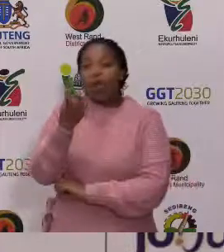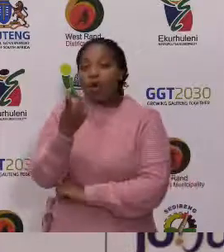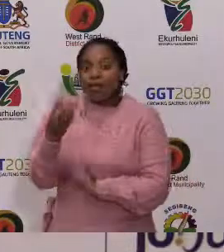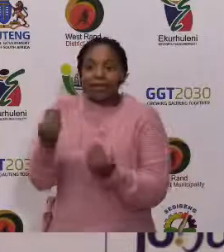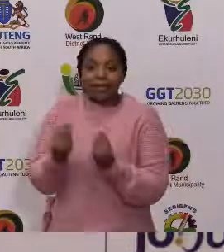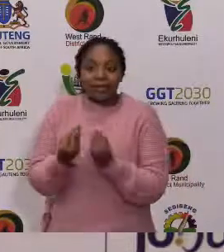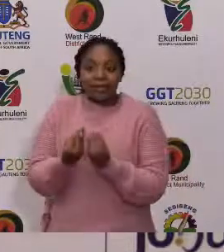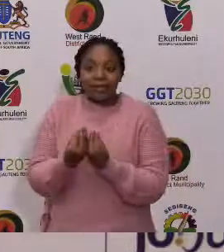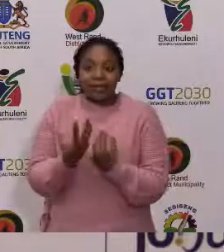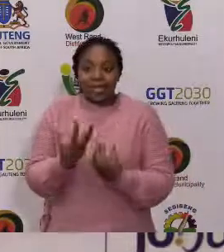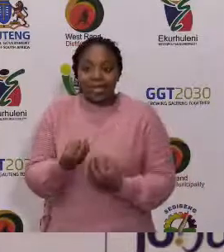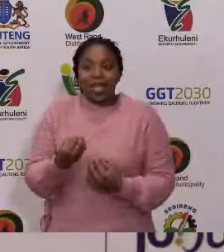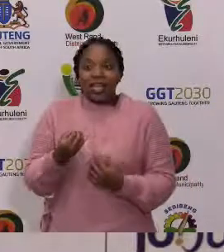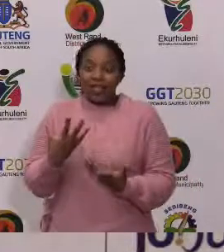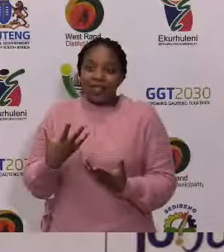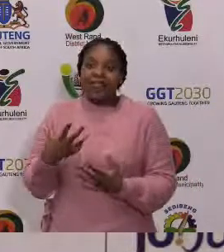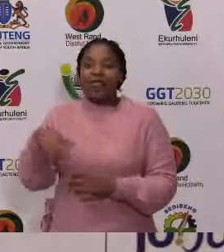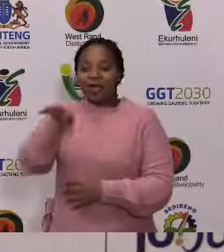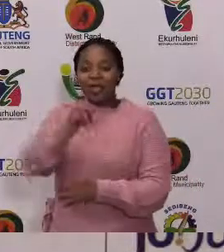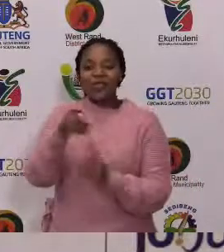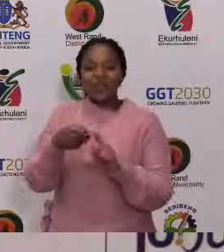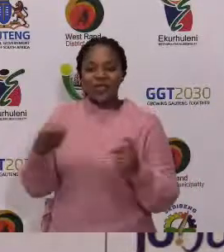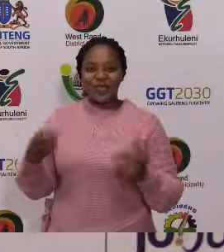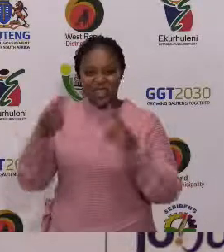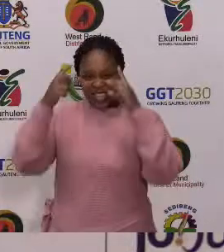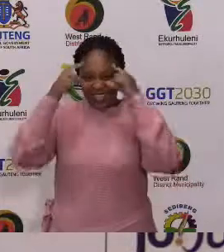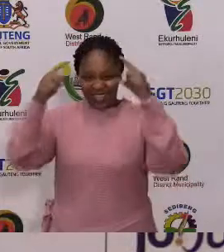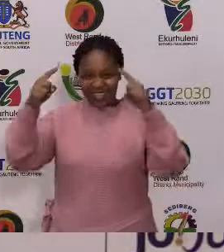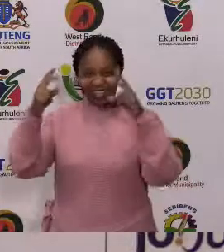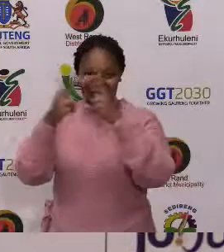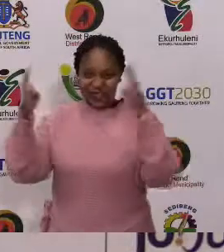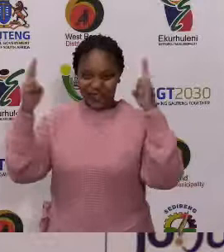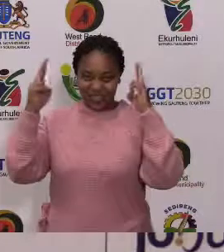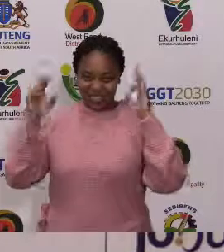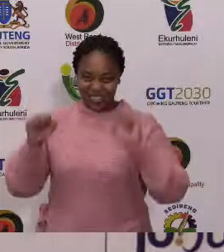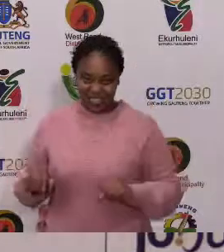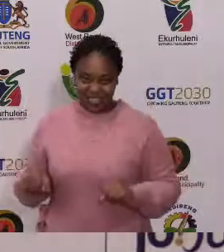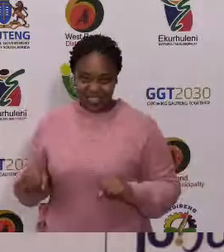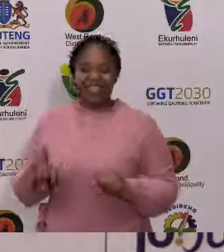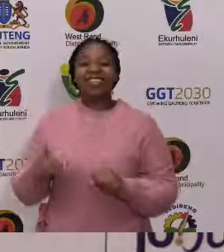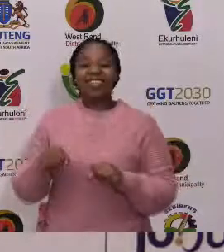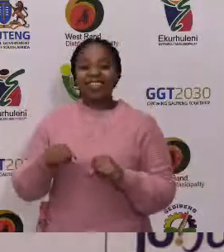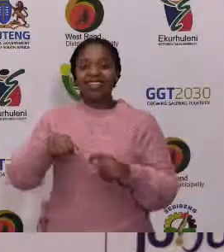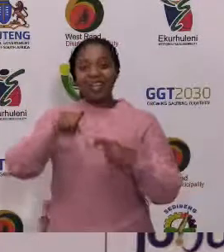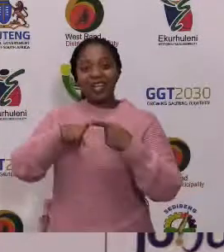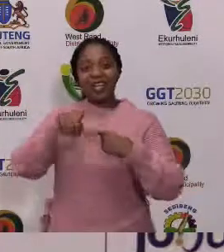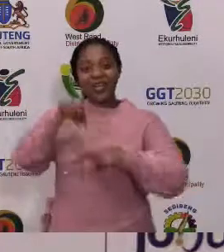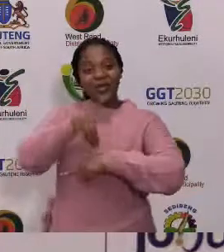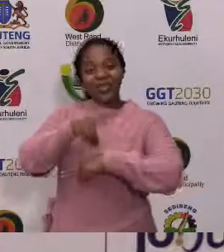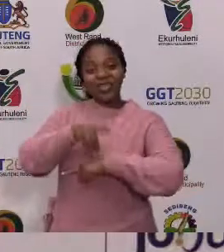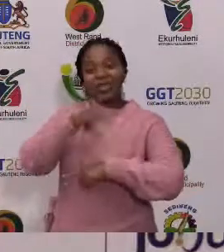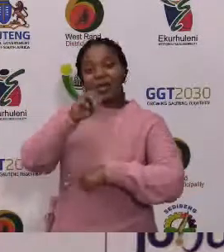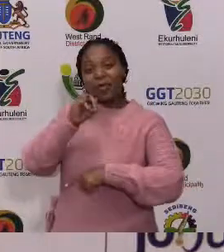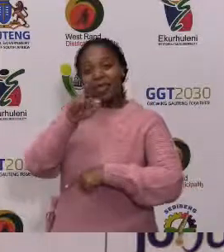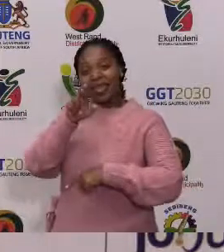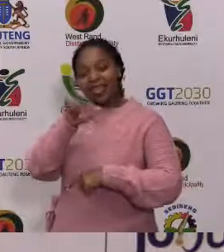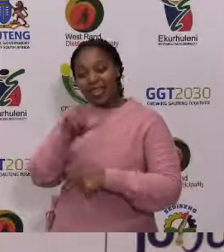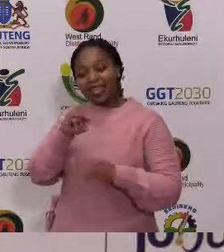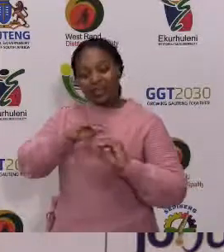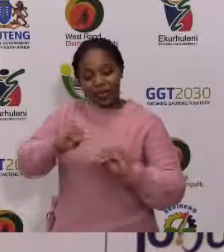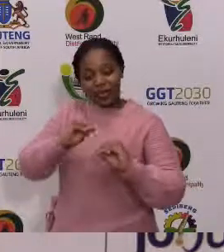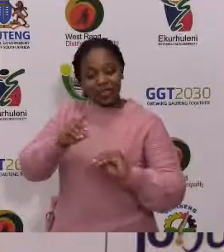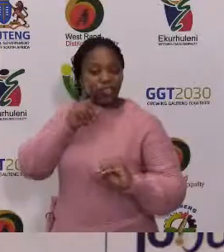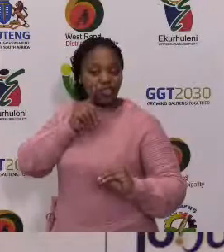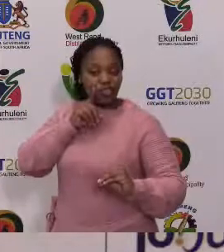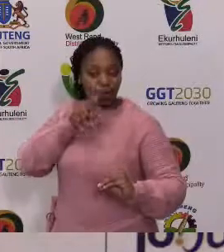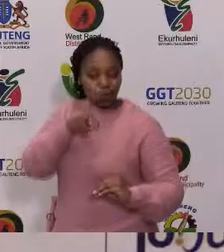all of them are from Wits University. Dr. Mary Kaunga teaches there, is a public health specialist,